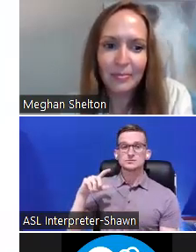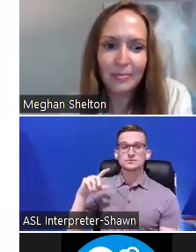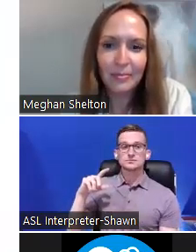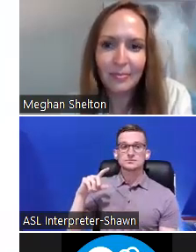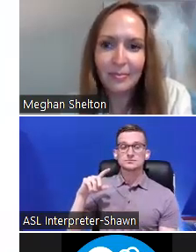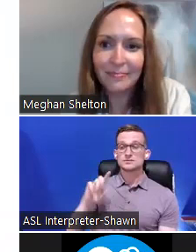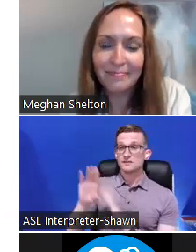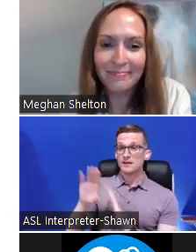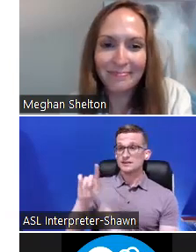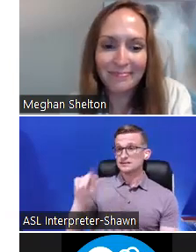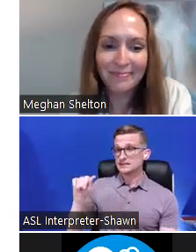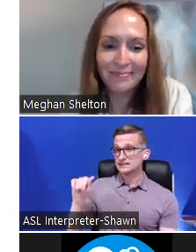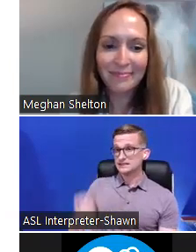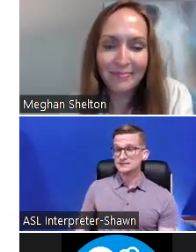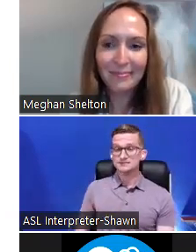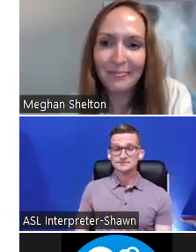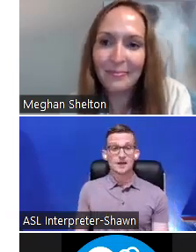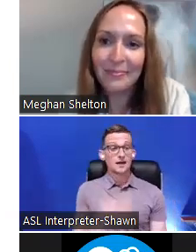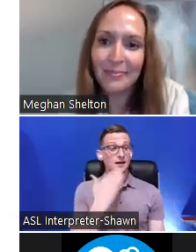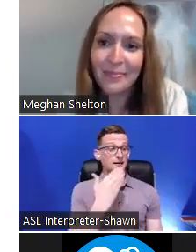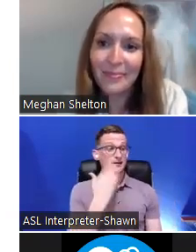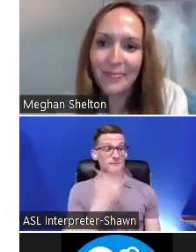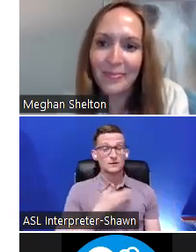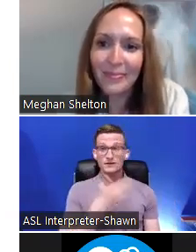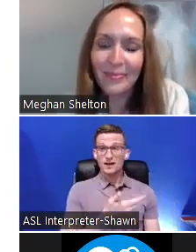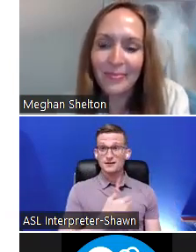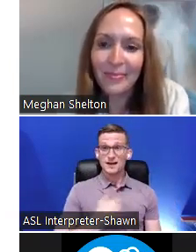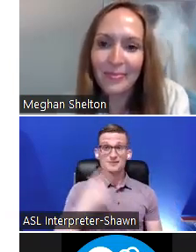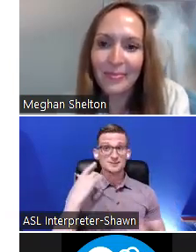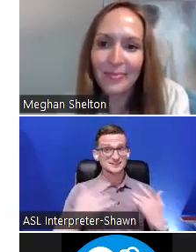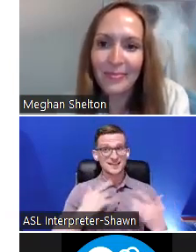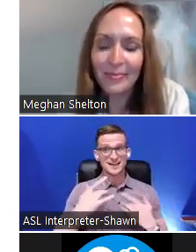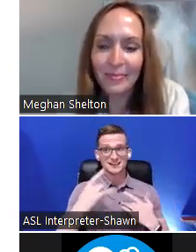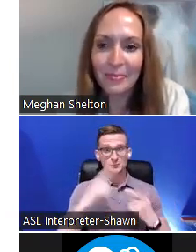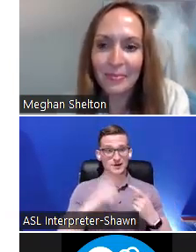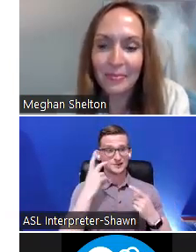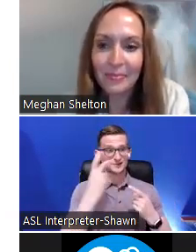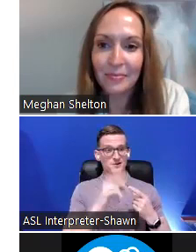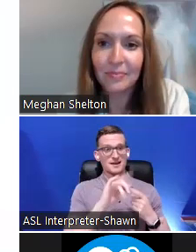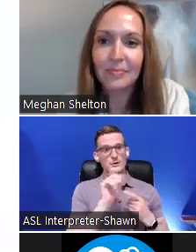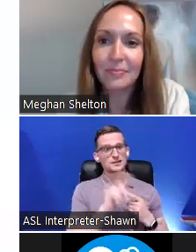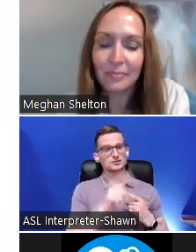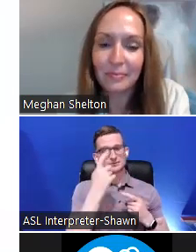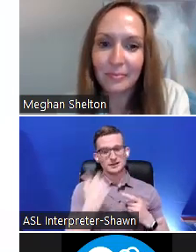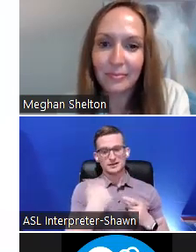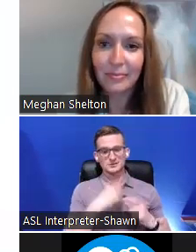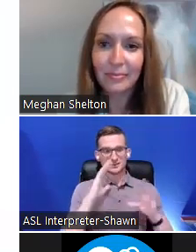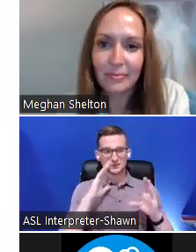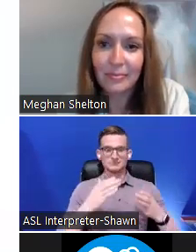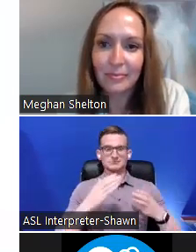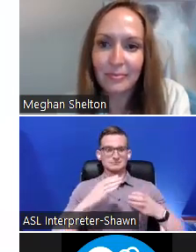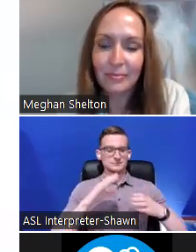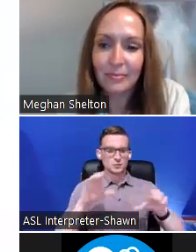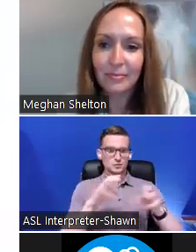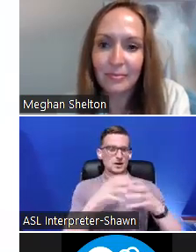Hi, thanks for having me. And I was really excited when I heard this was going to be a question because we're actually doing a lot in this space.